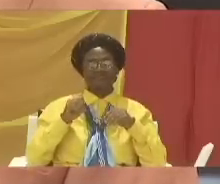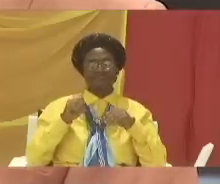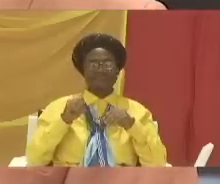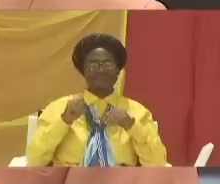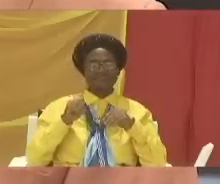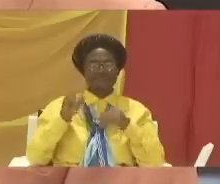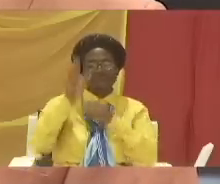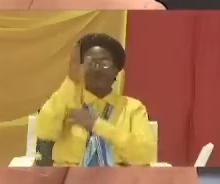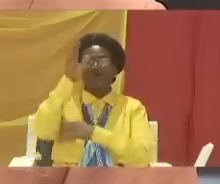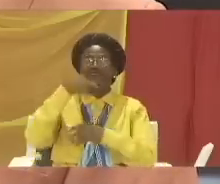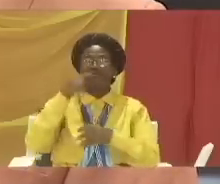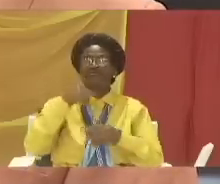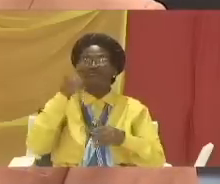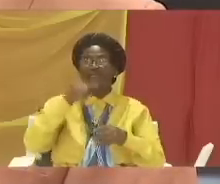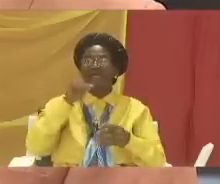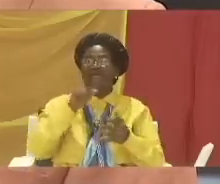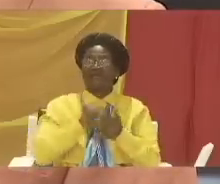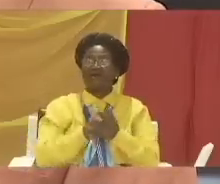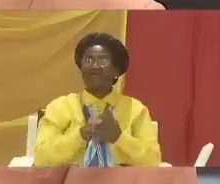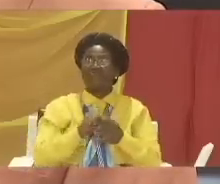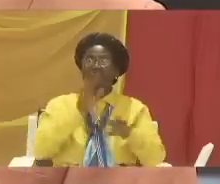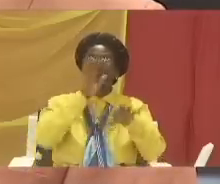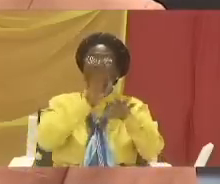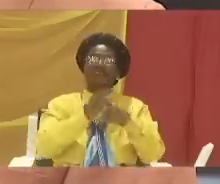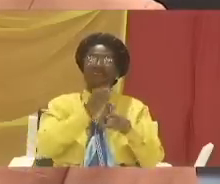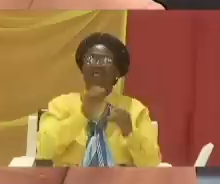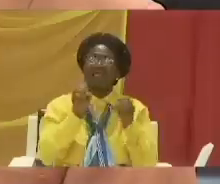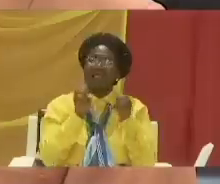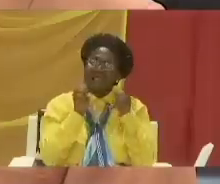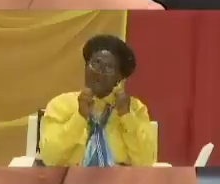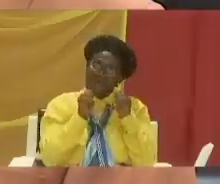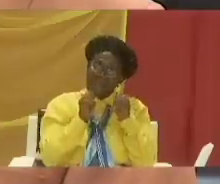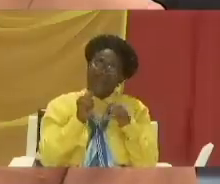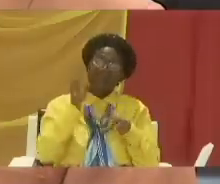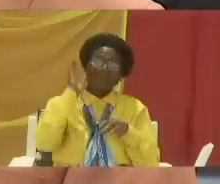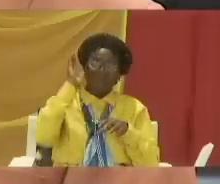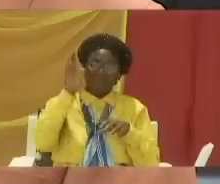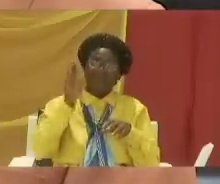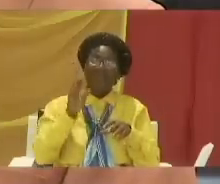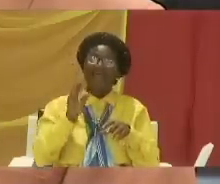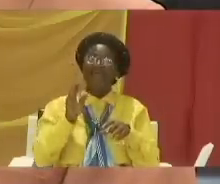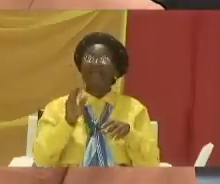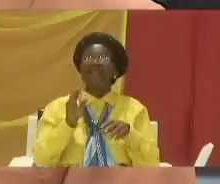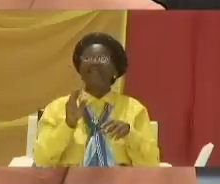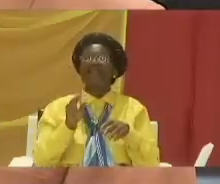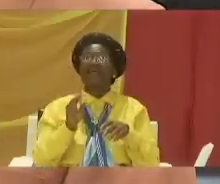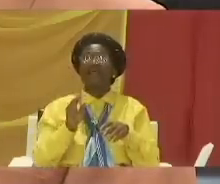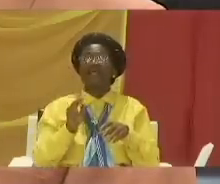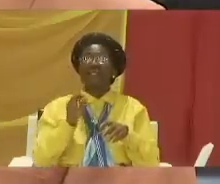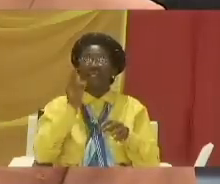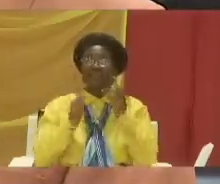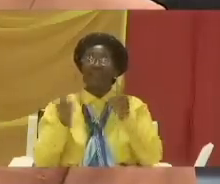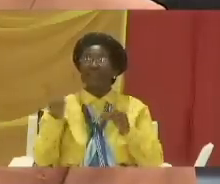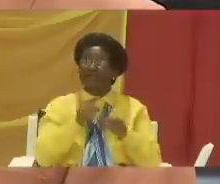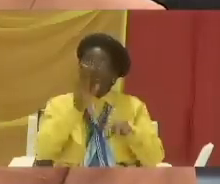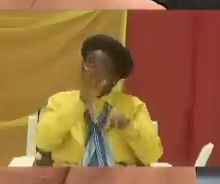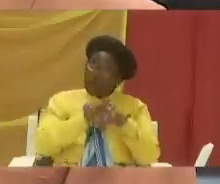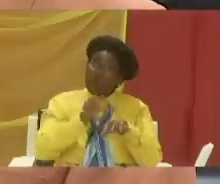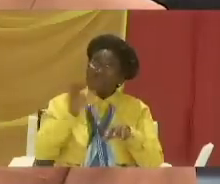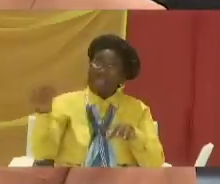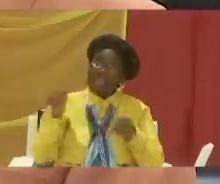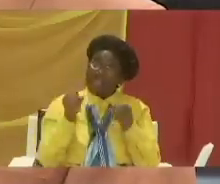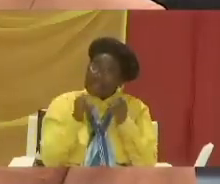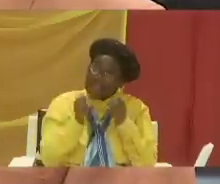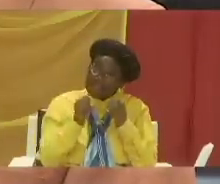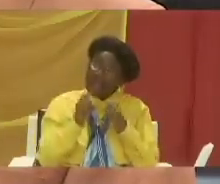God who said, don't touch any leper. If you accidentally touch a leper, you yourself must remain unclean